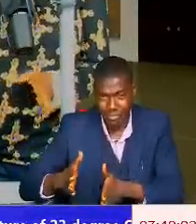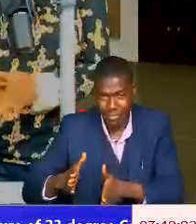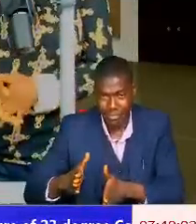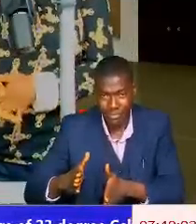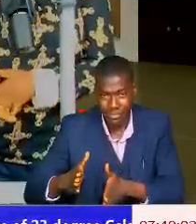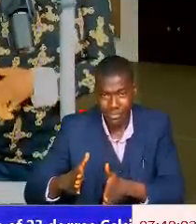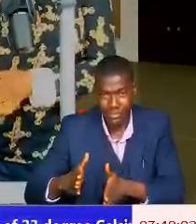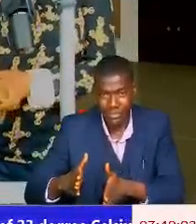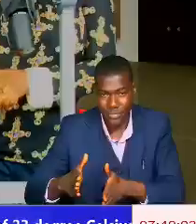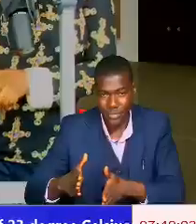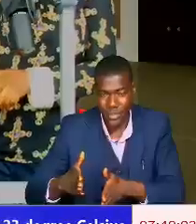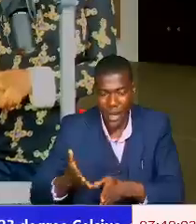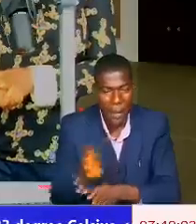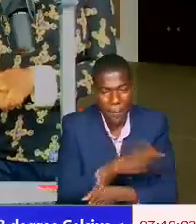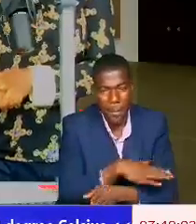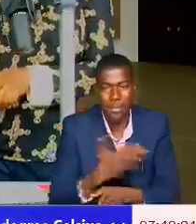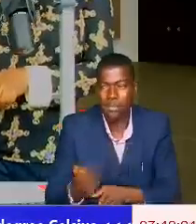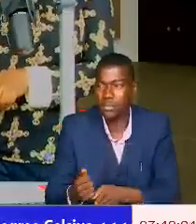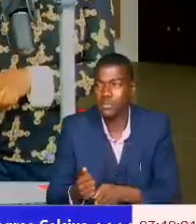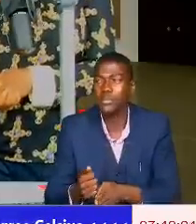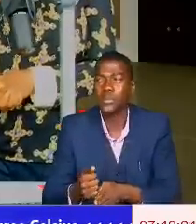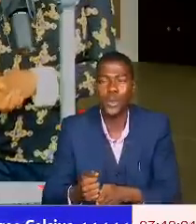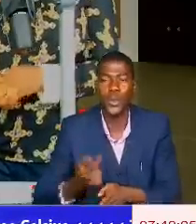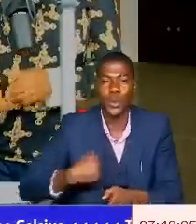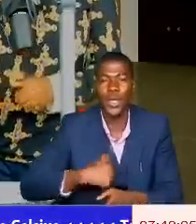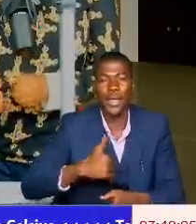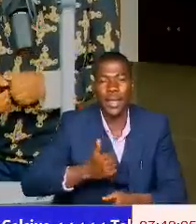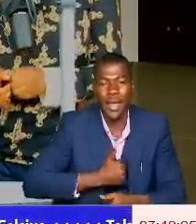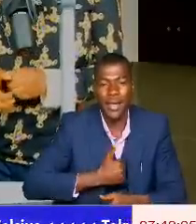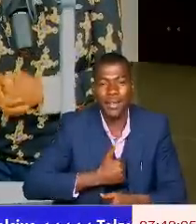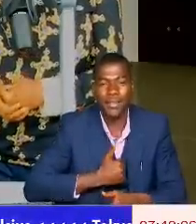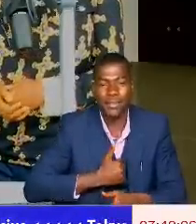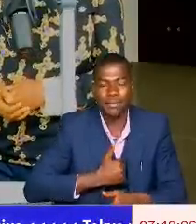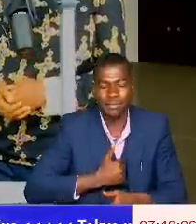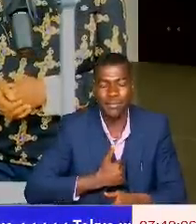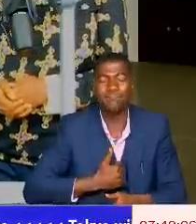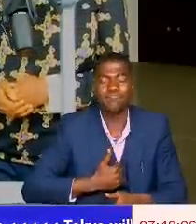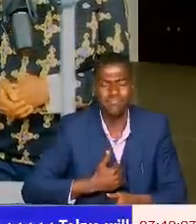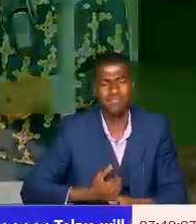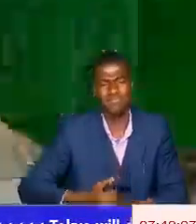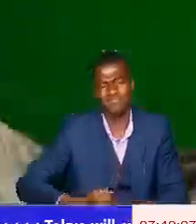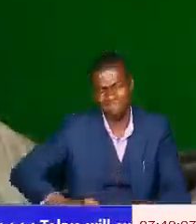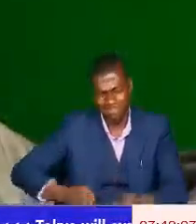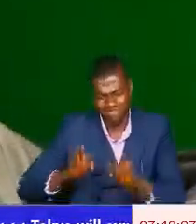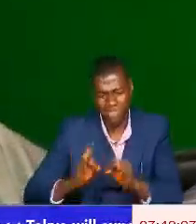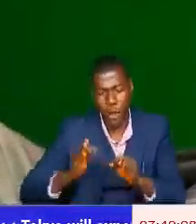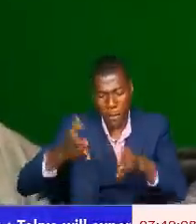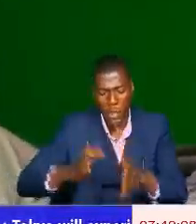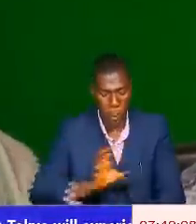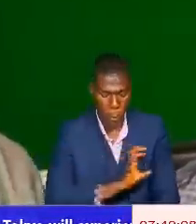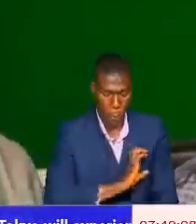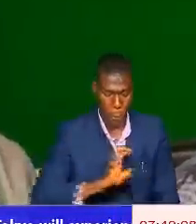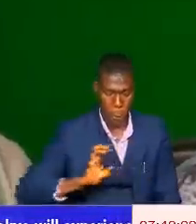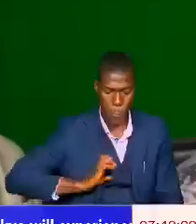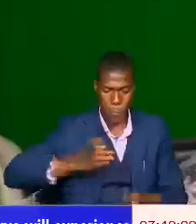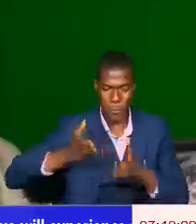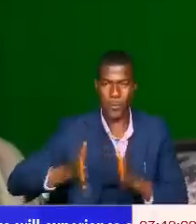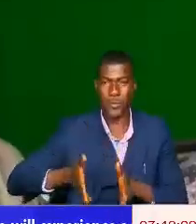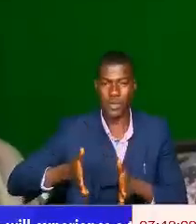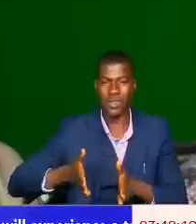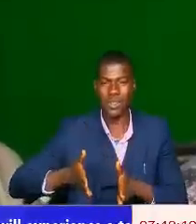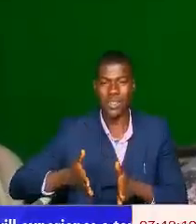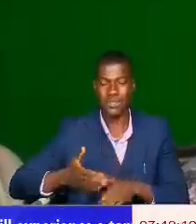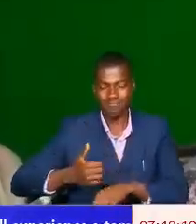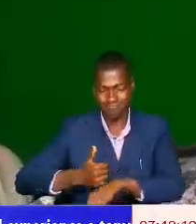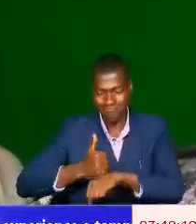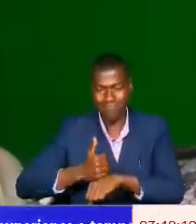say, Madam Servicom, they can't get the able commissioner way full ground. You know, say, it sometimes it